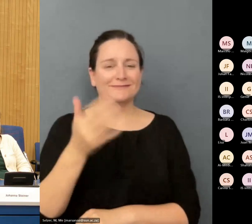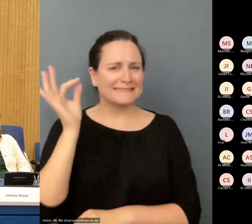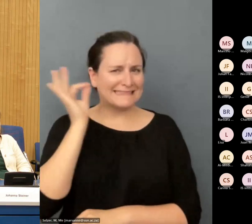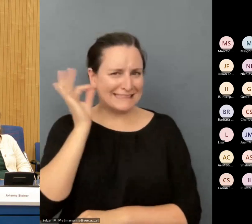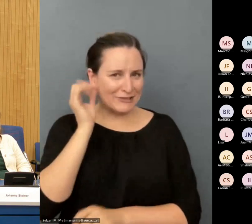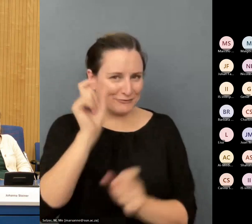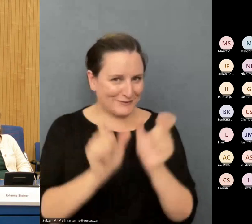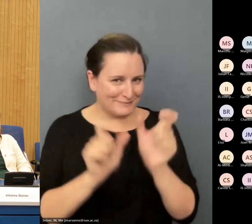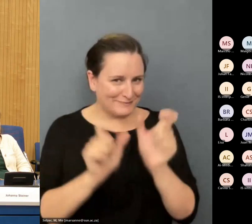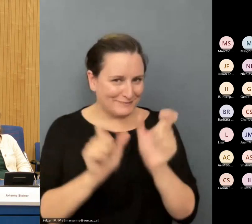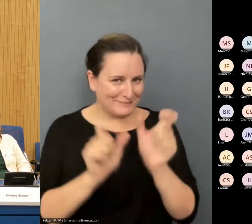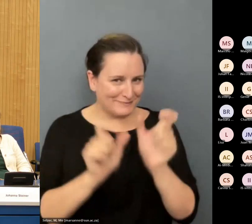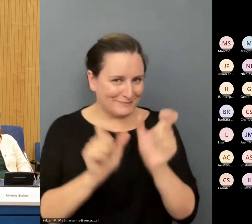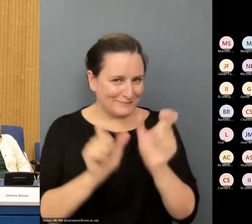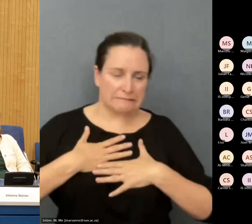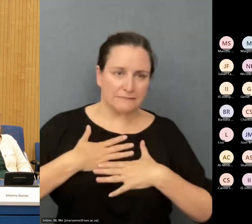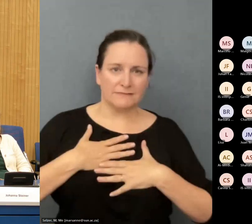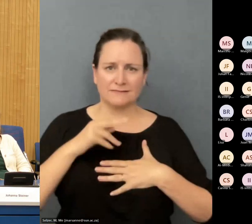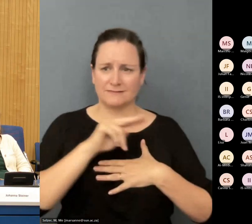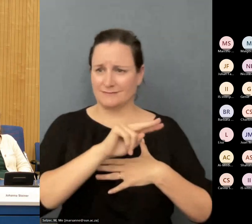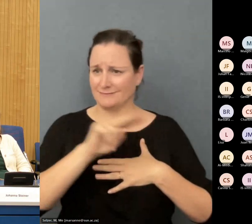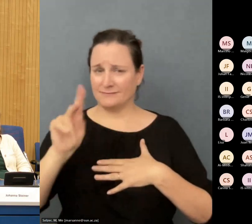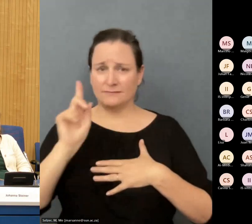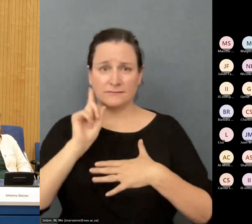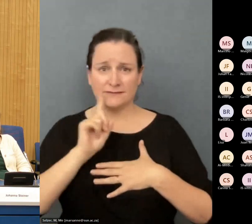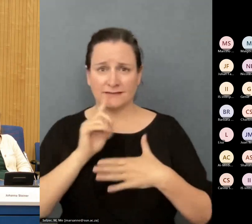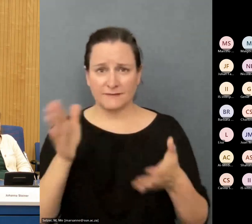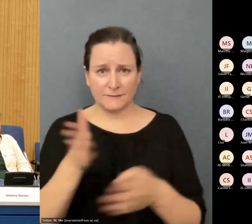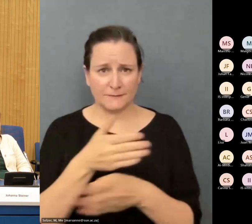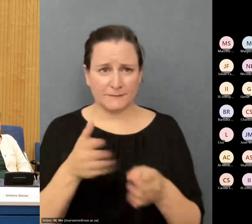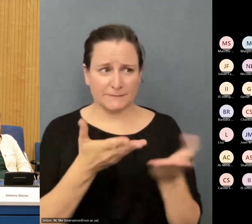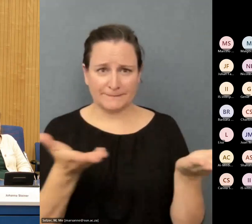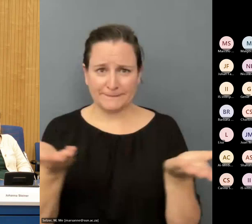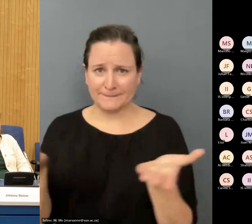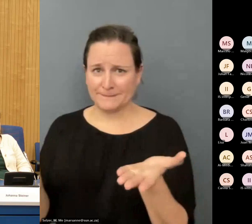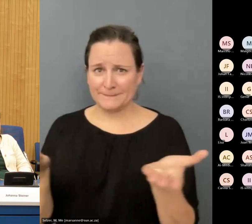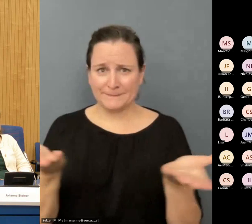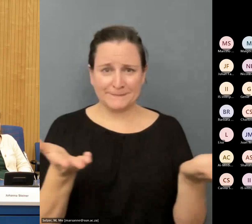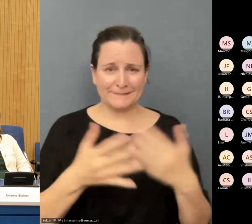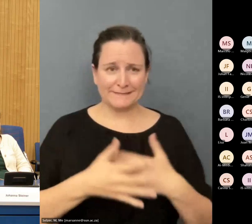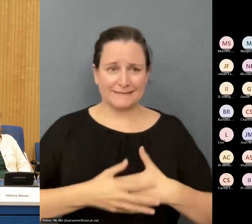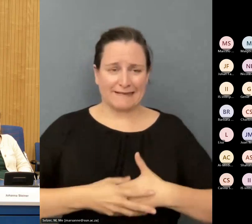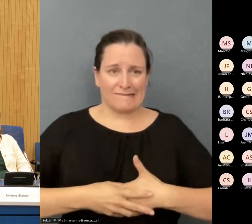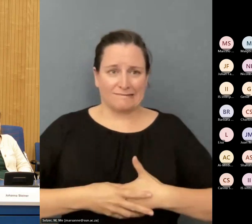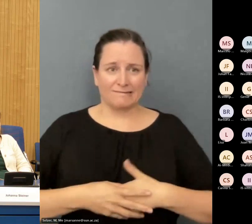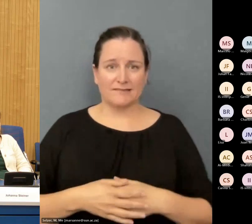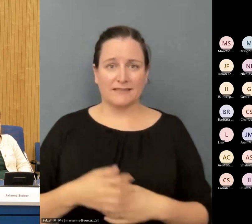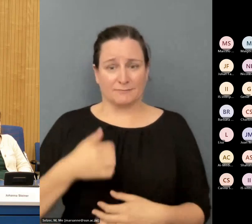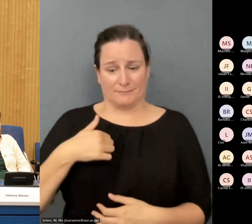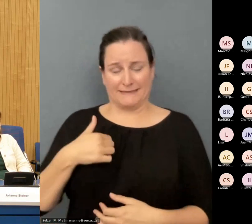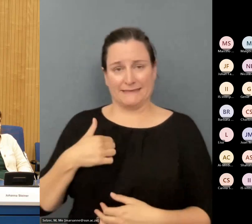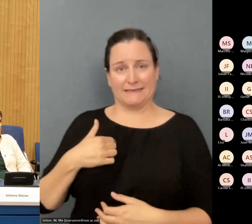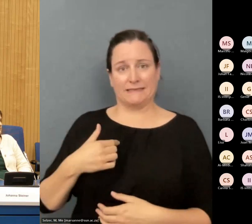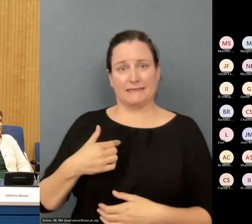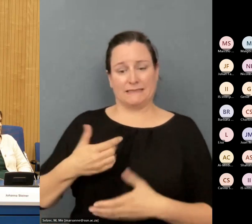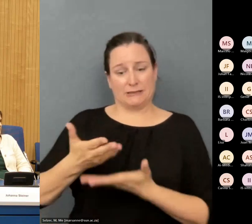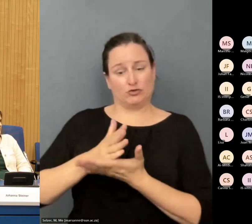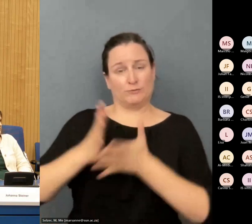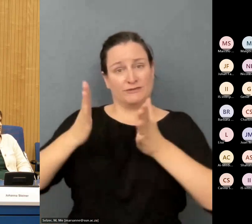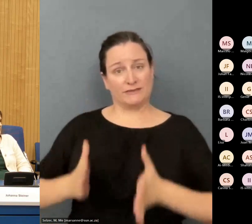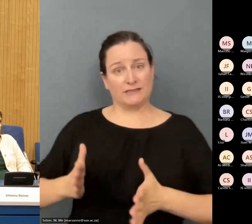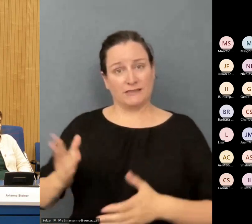strange for me, honestly, you know, I have today two interpreters with me because I